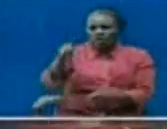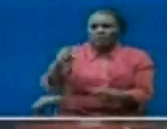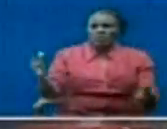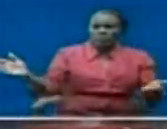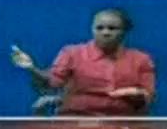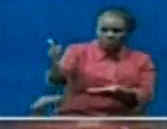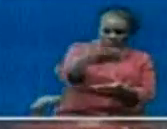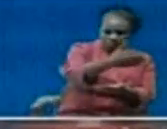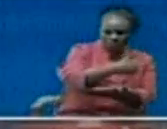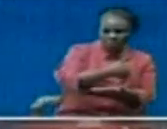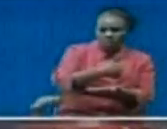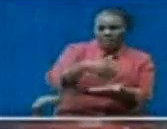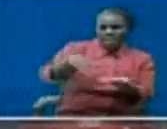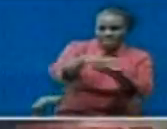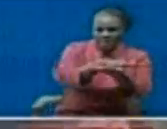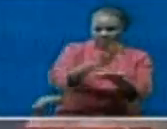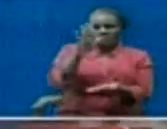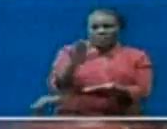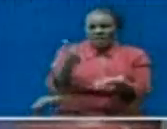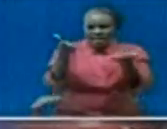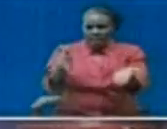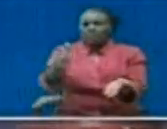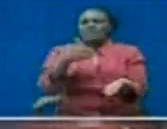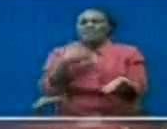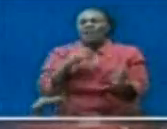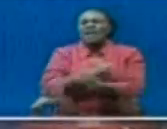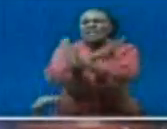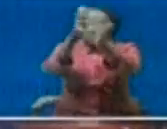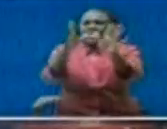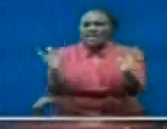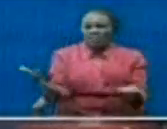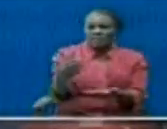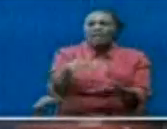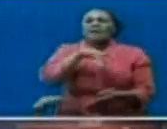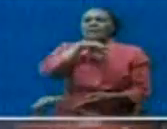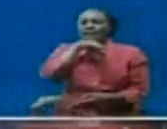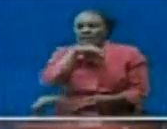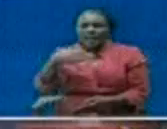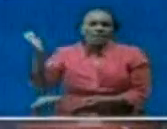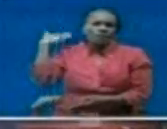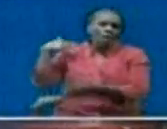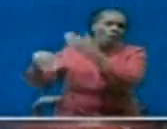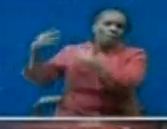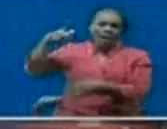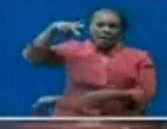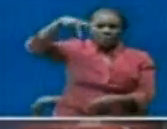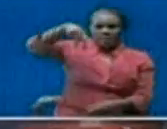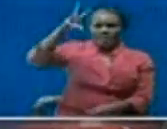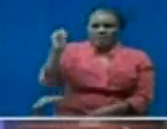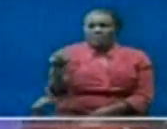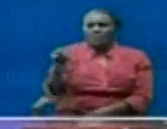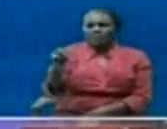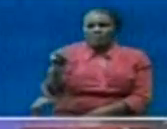consolidated his base because now he had a clear base. Raila Odinga the former prime